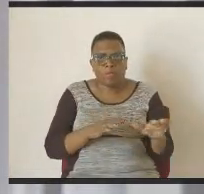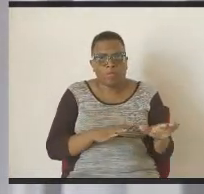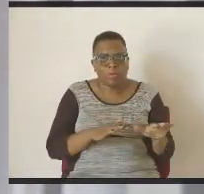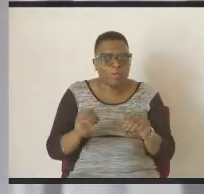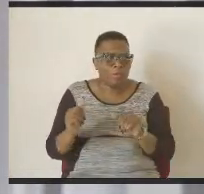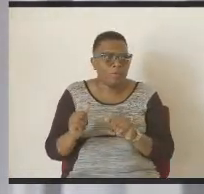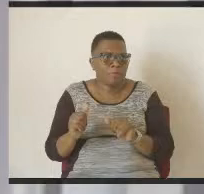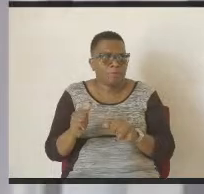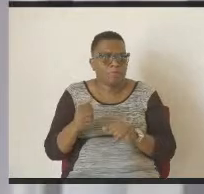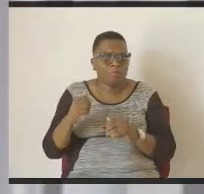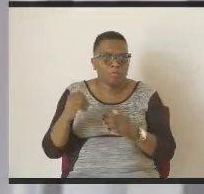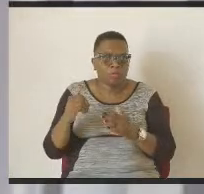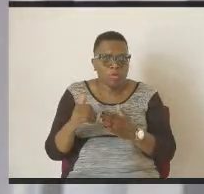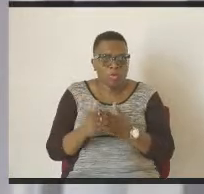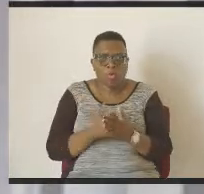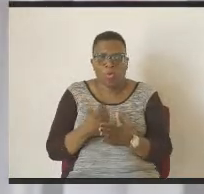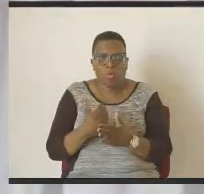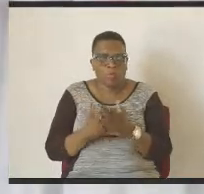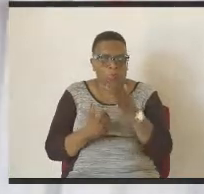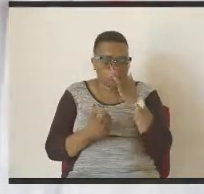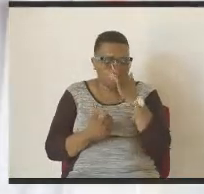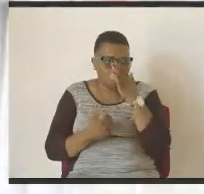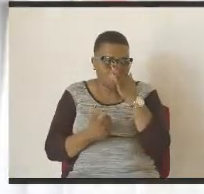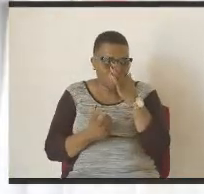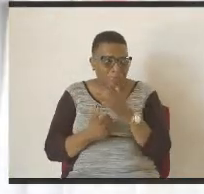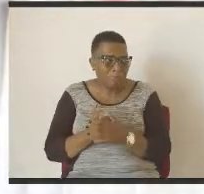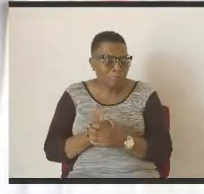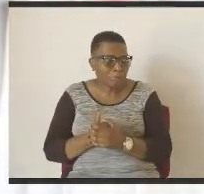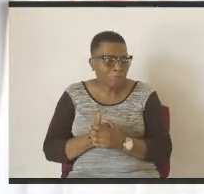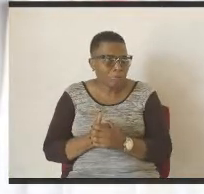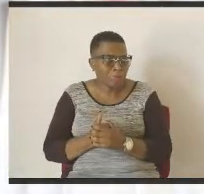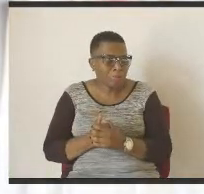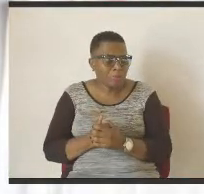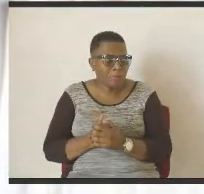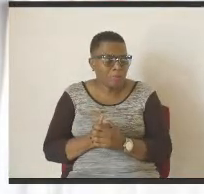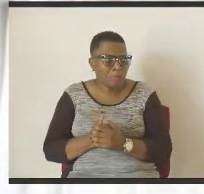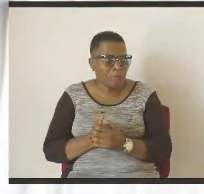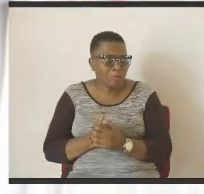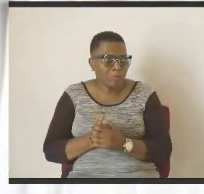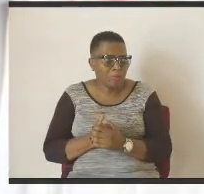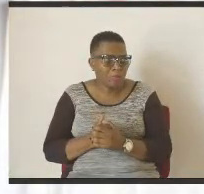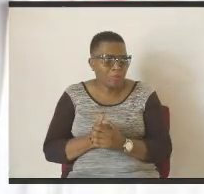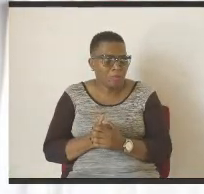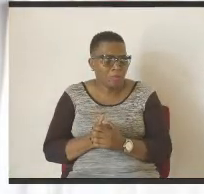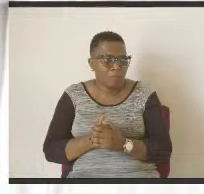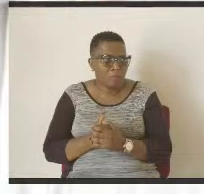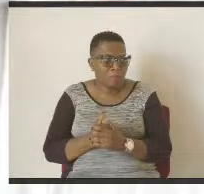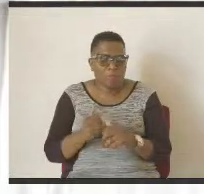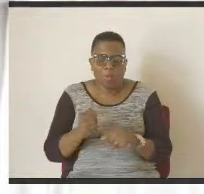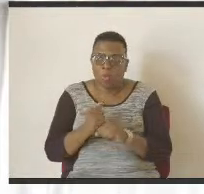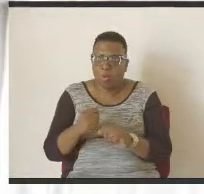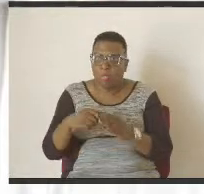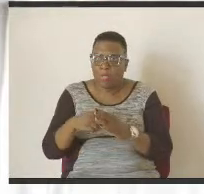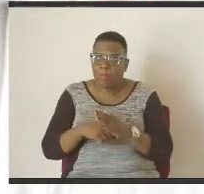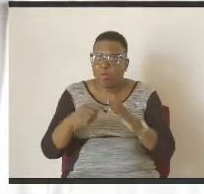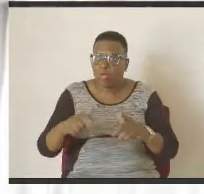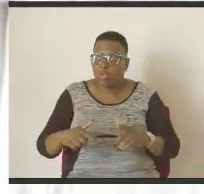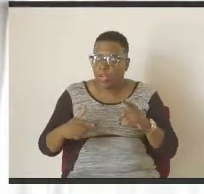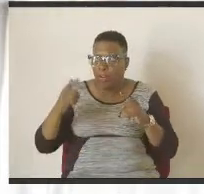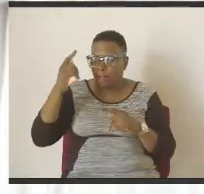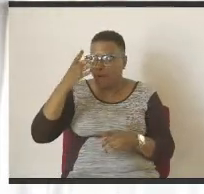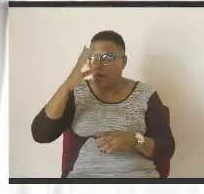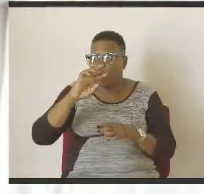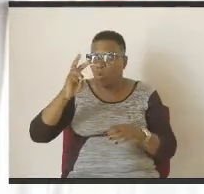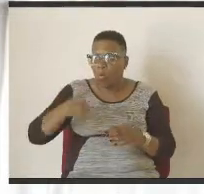refreshed and even more deeply committed to live for God, to serve your God. We welcome those who are